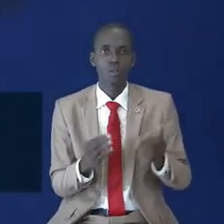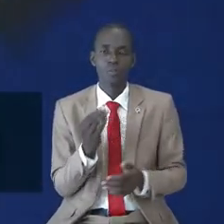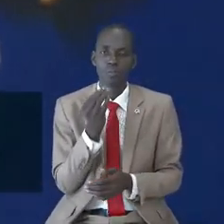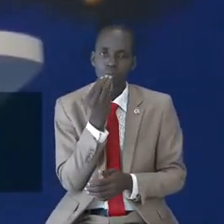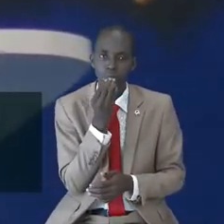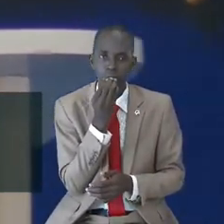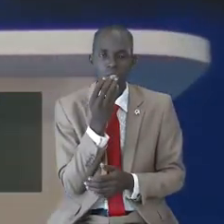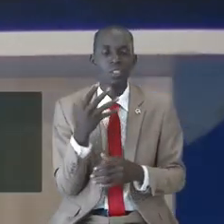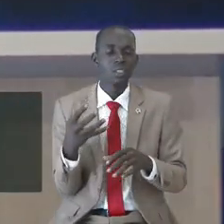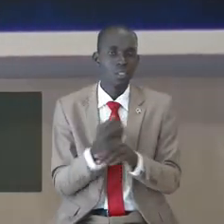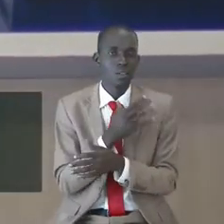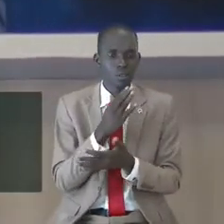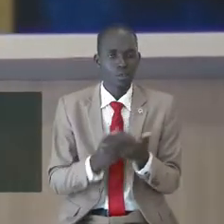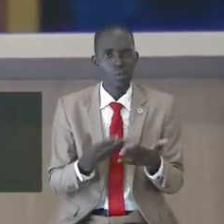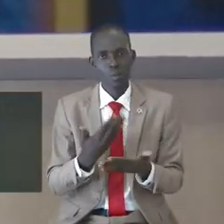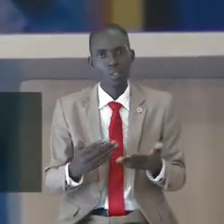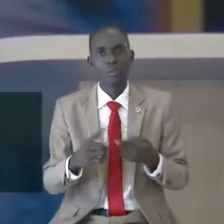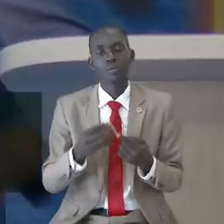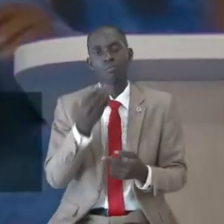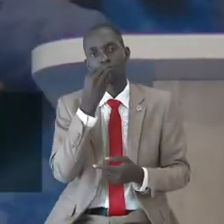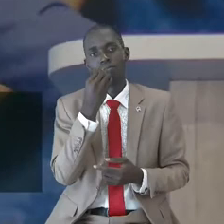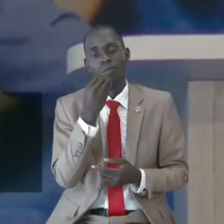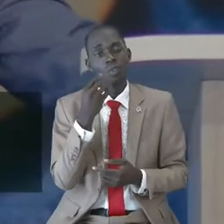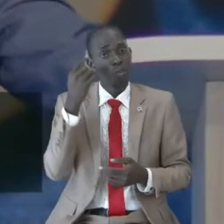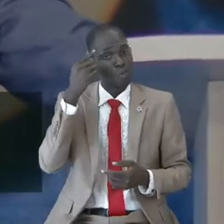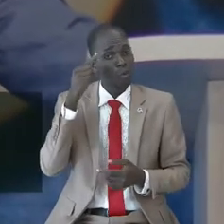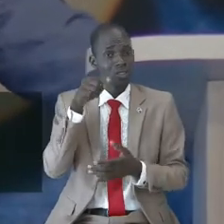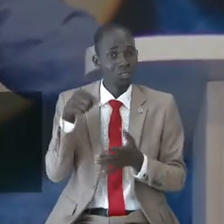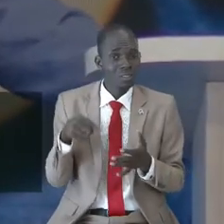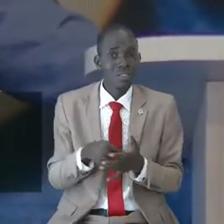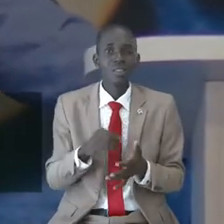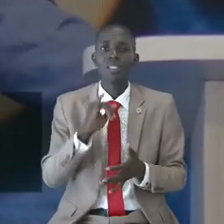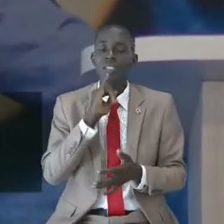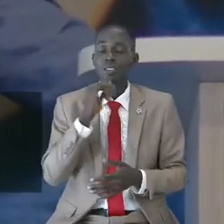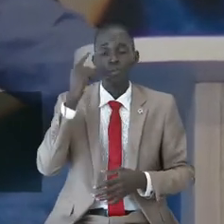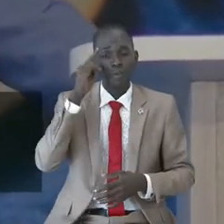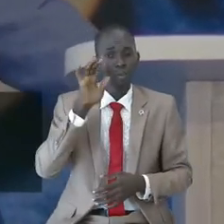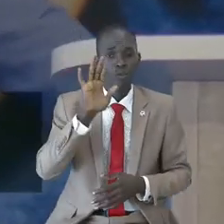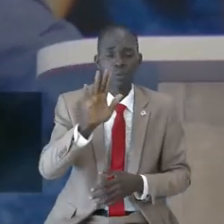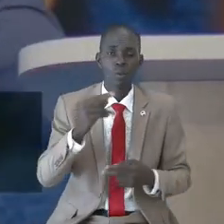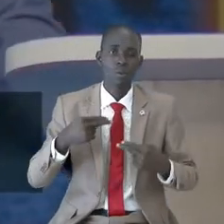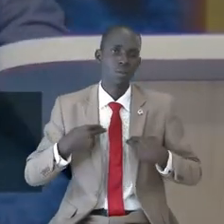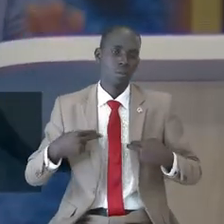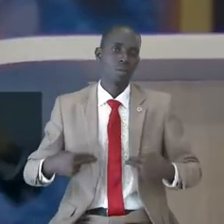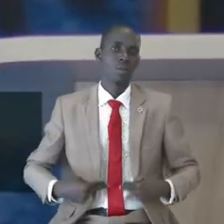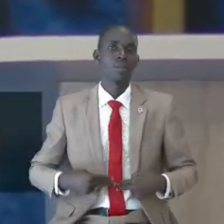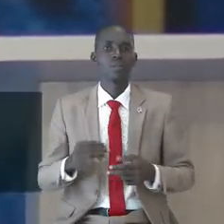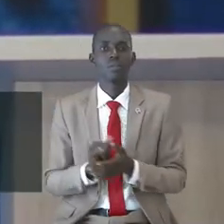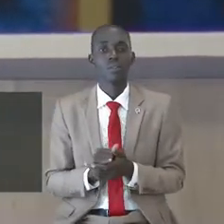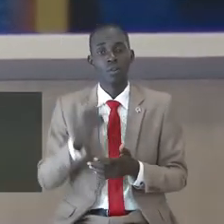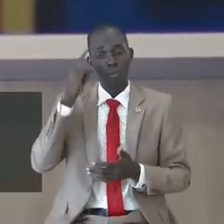take some meal, take some meat, for this is for your health. For